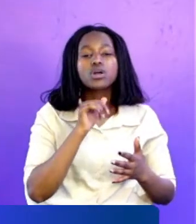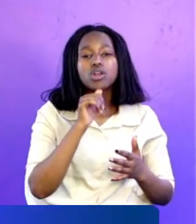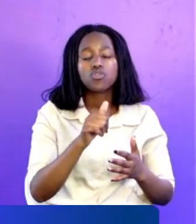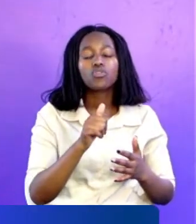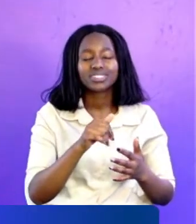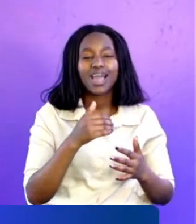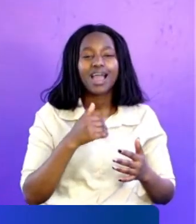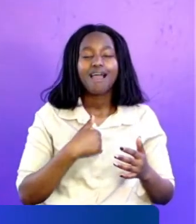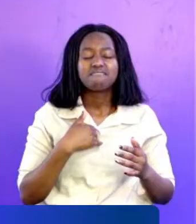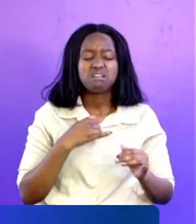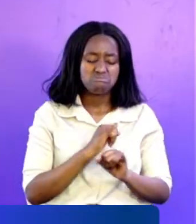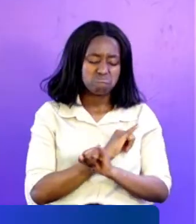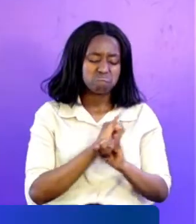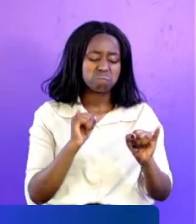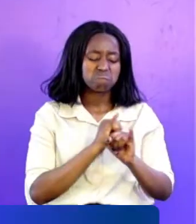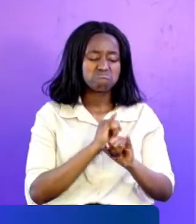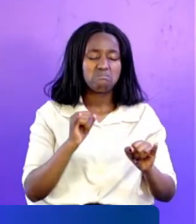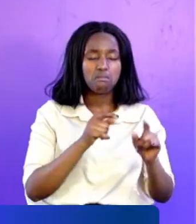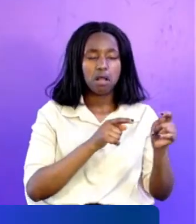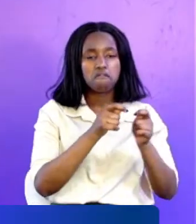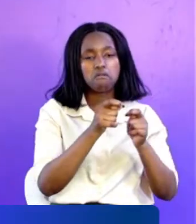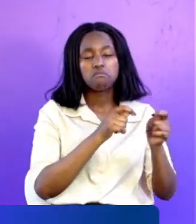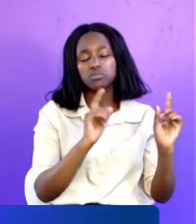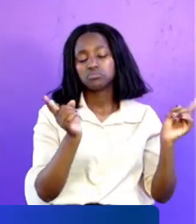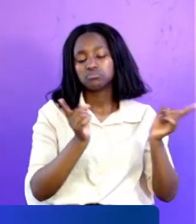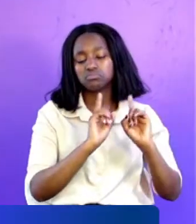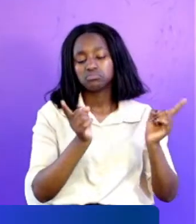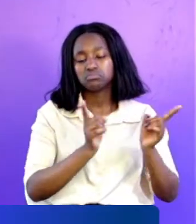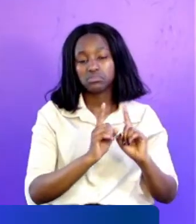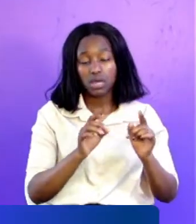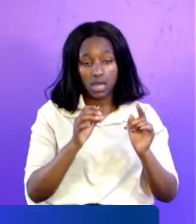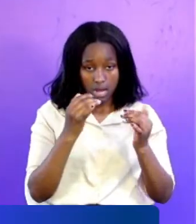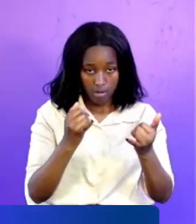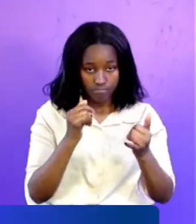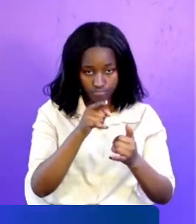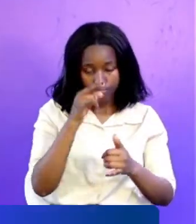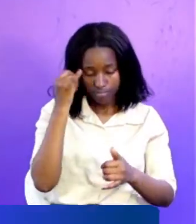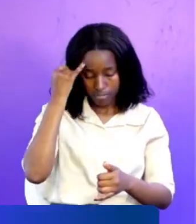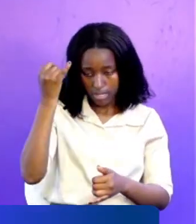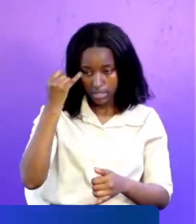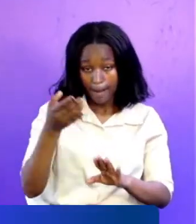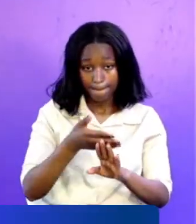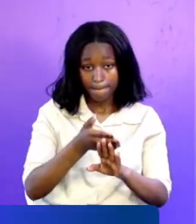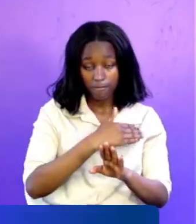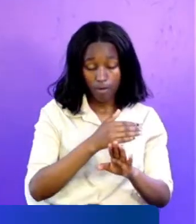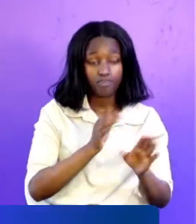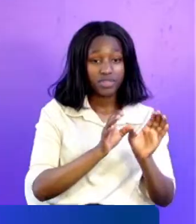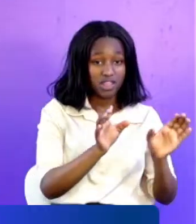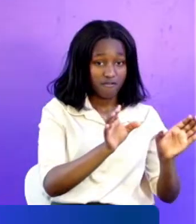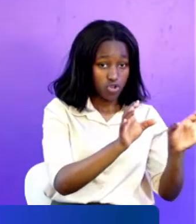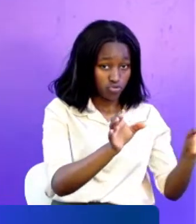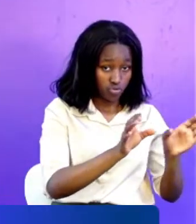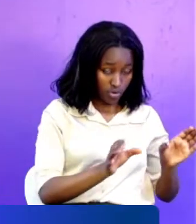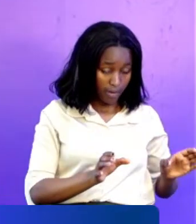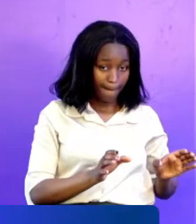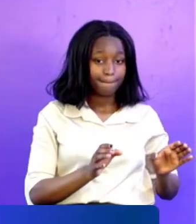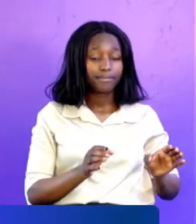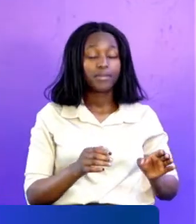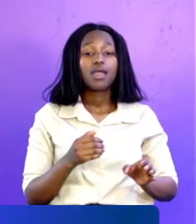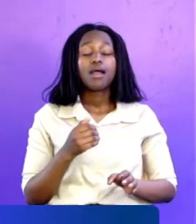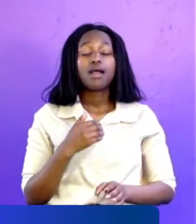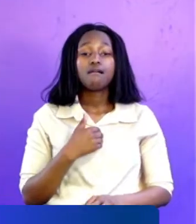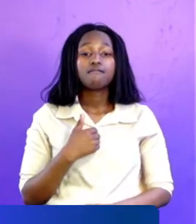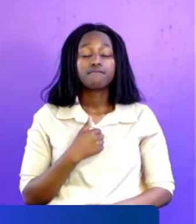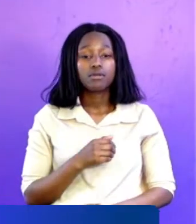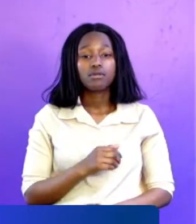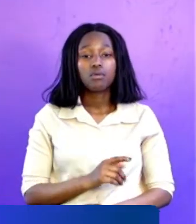government. Lean government. Can you imagine? Before devolution, there used to be one sergeant at a time, isn't it?